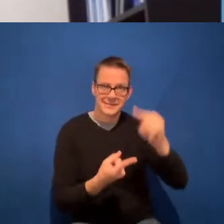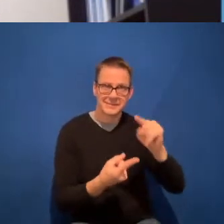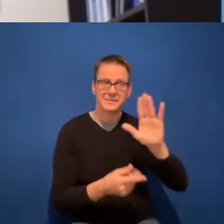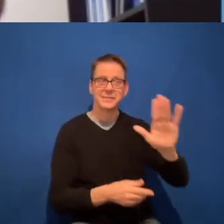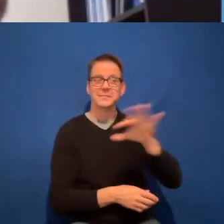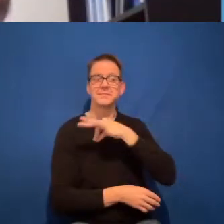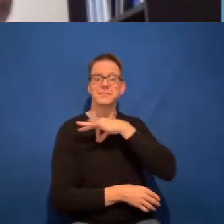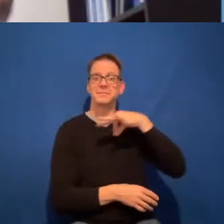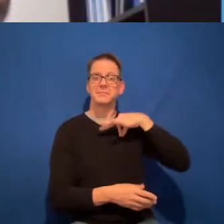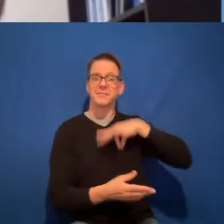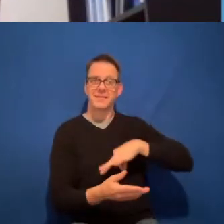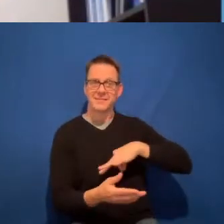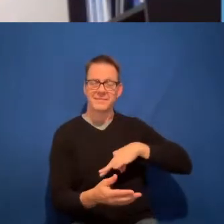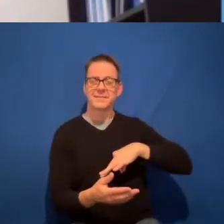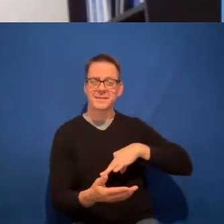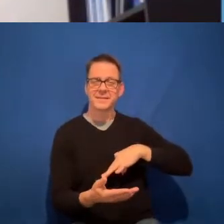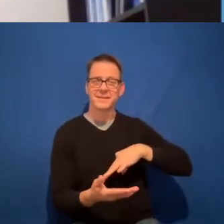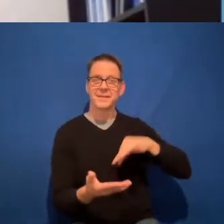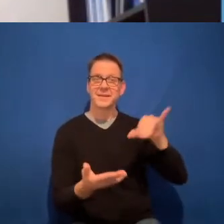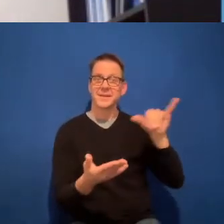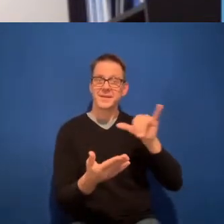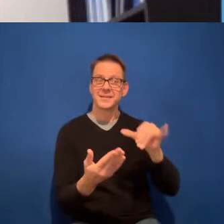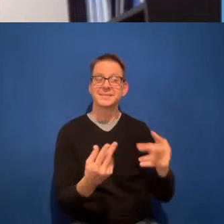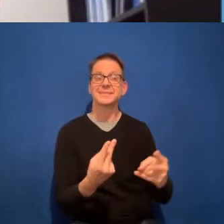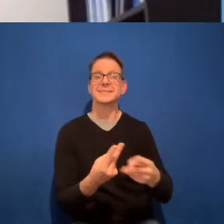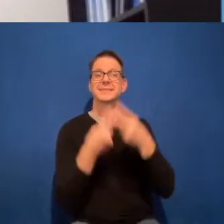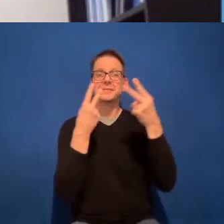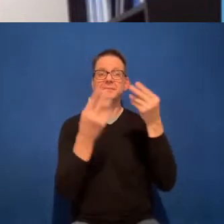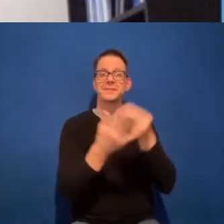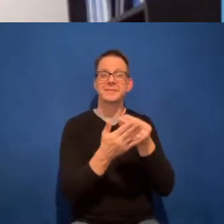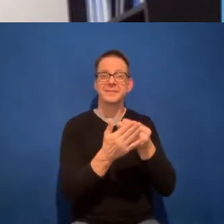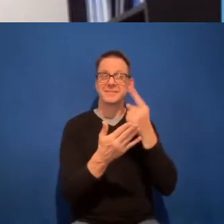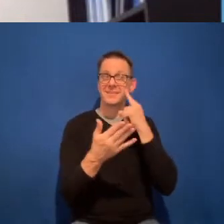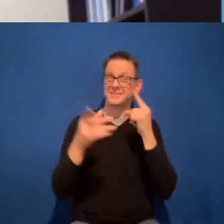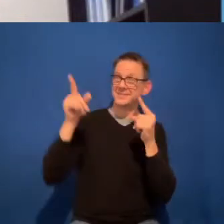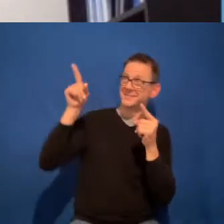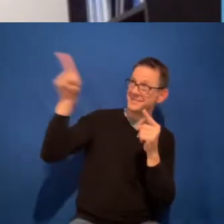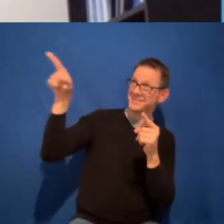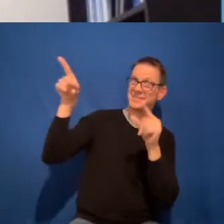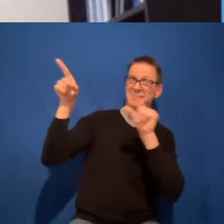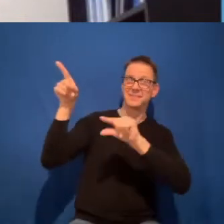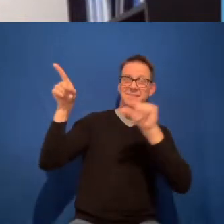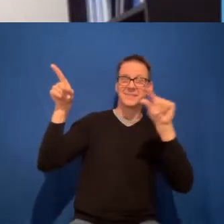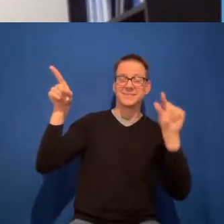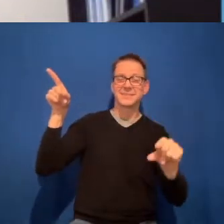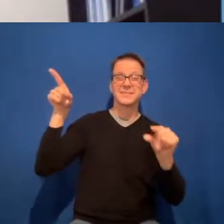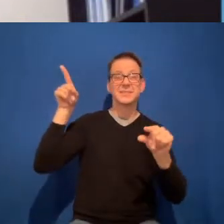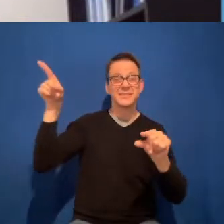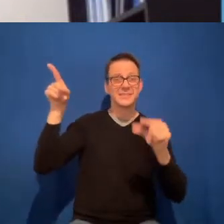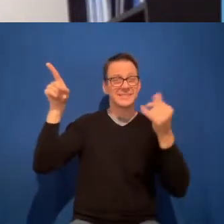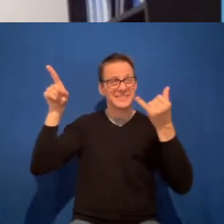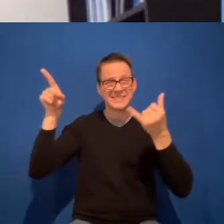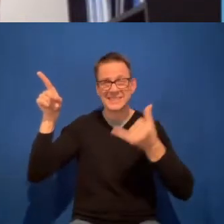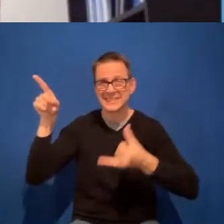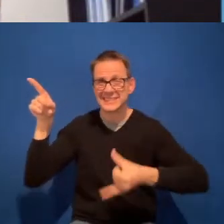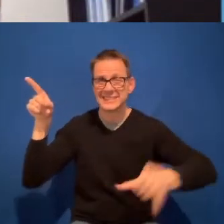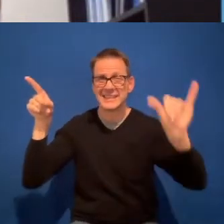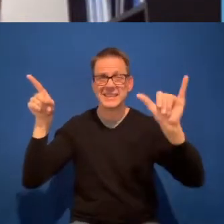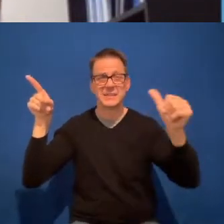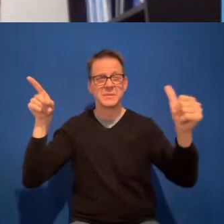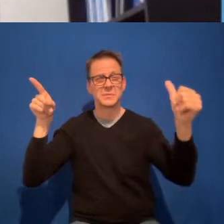money. And our government still to this day, will not pay for complex virtual